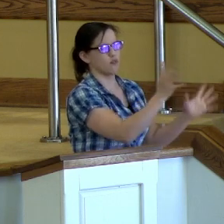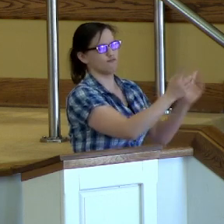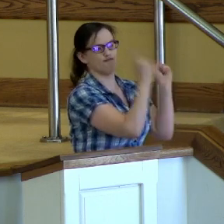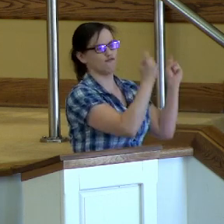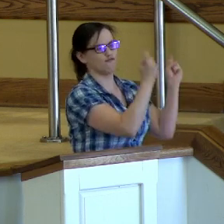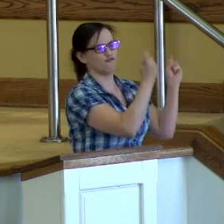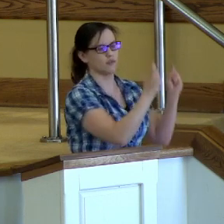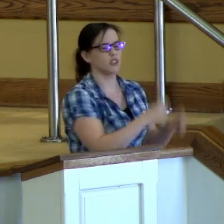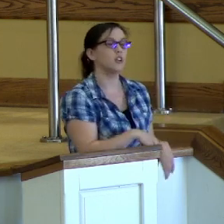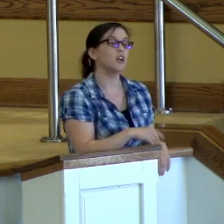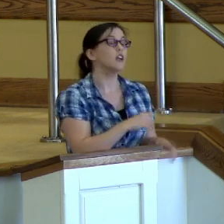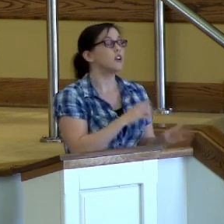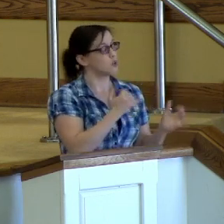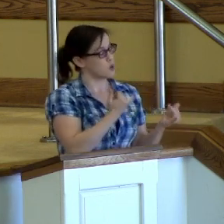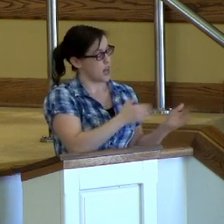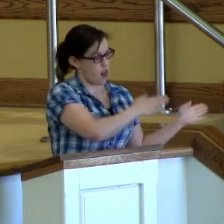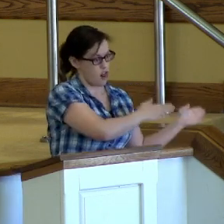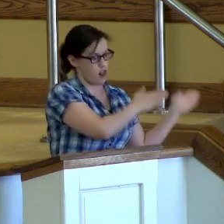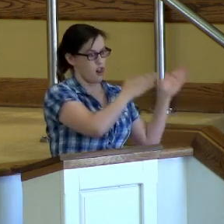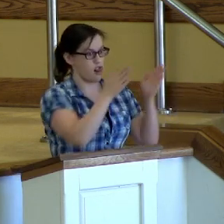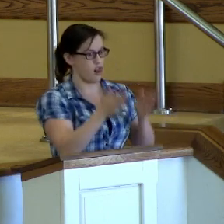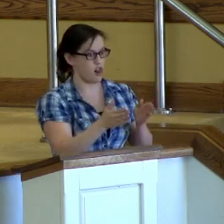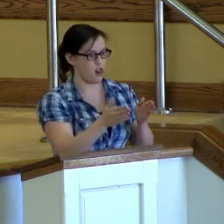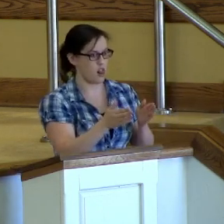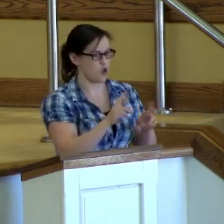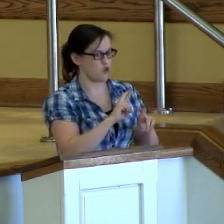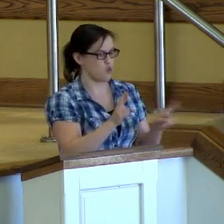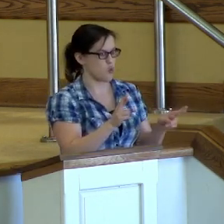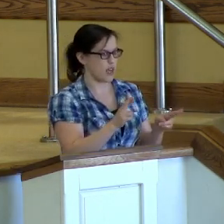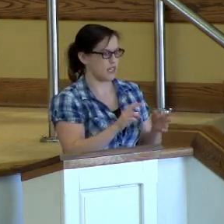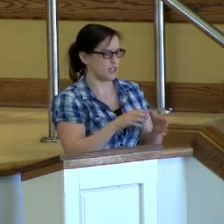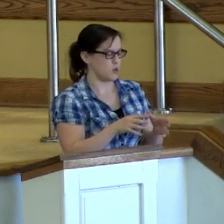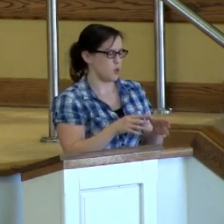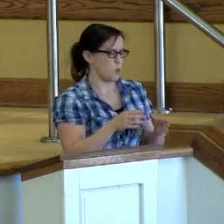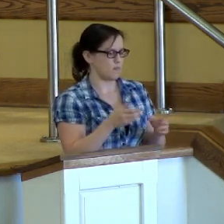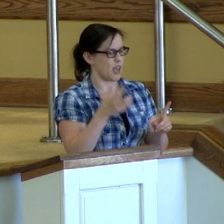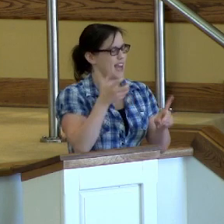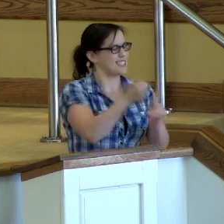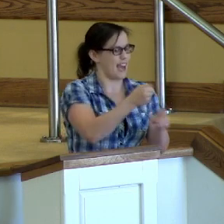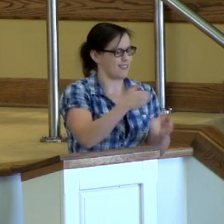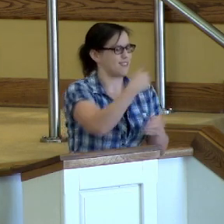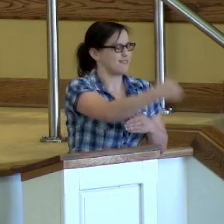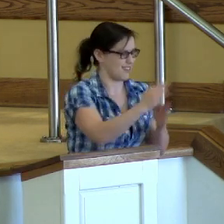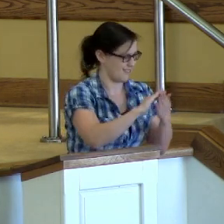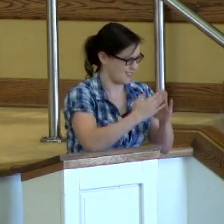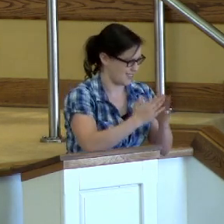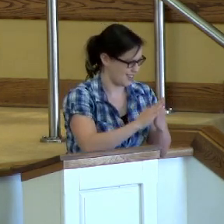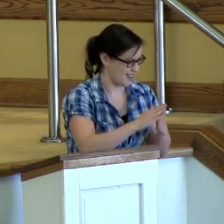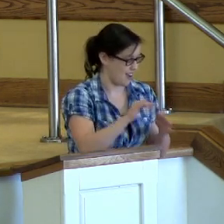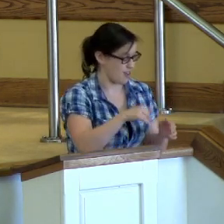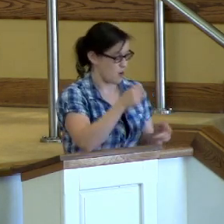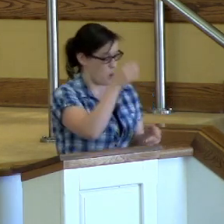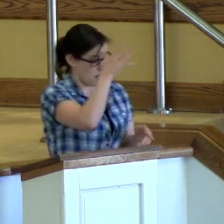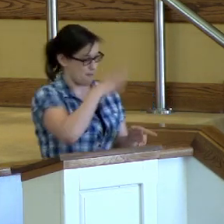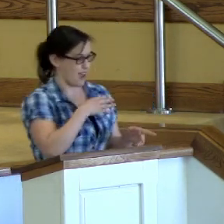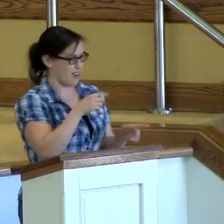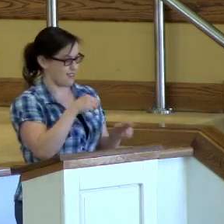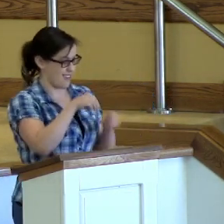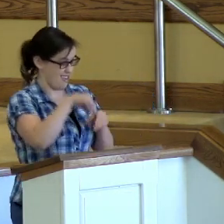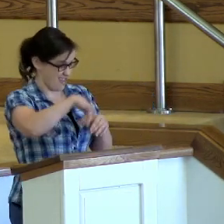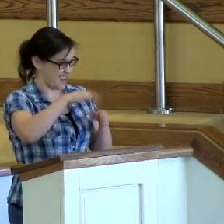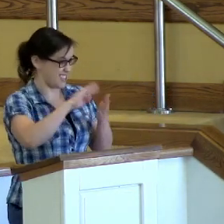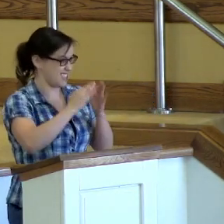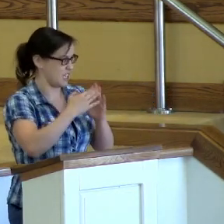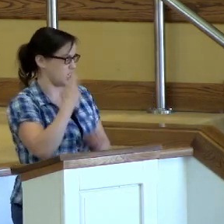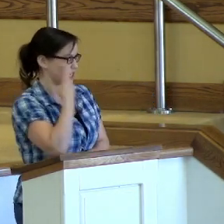directed them to do. And so as they're going across there, then Balak, he's like, man, I got to do something. I got to do something.